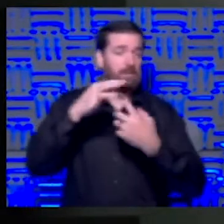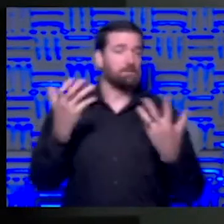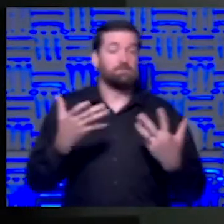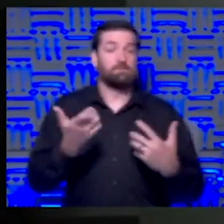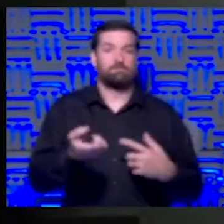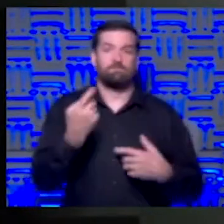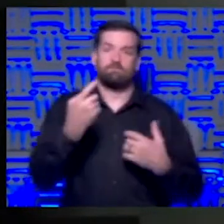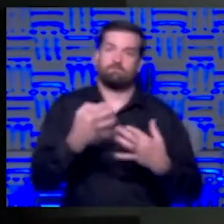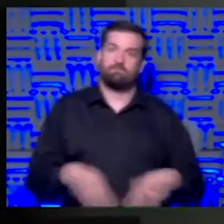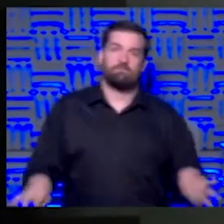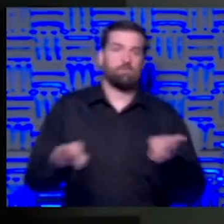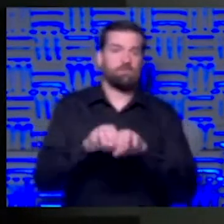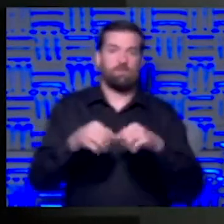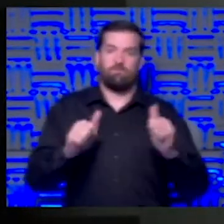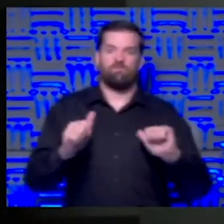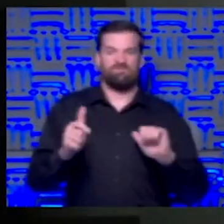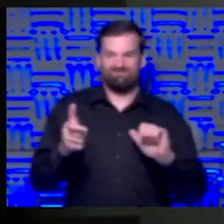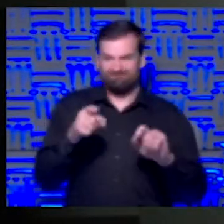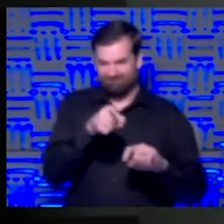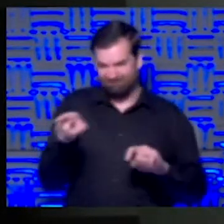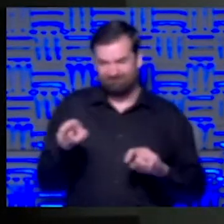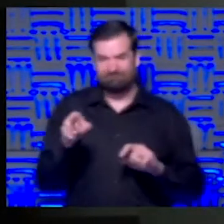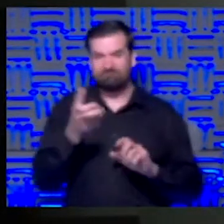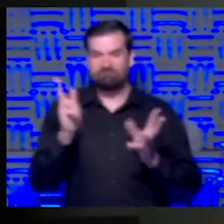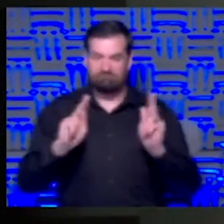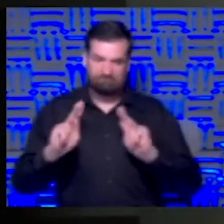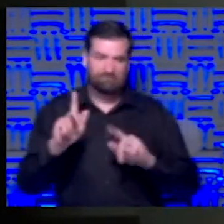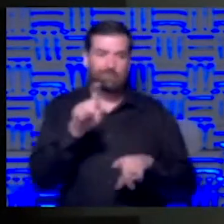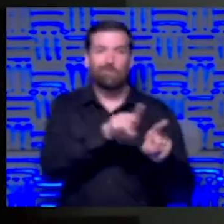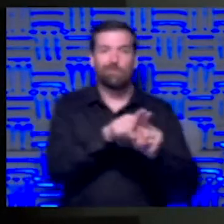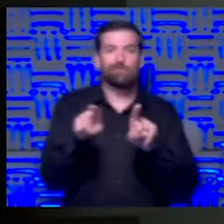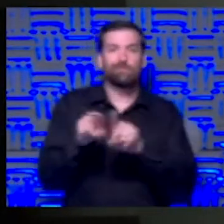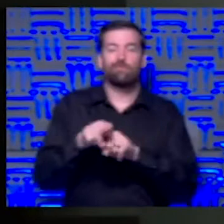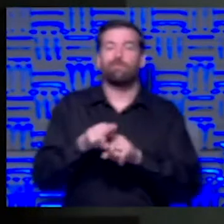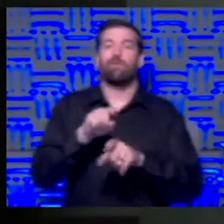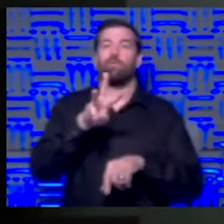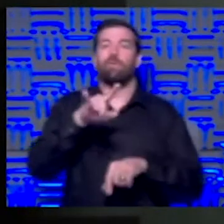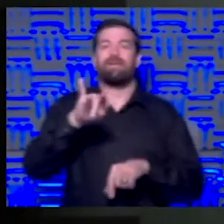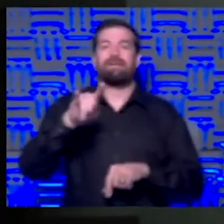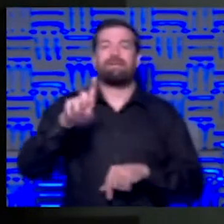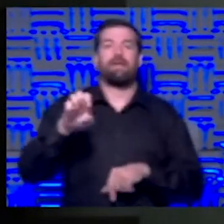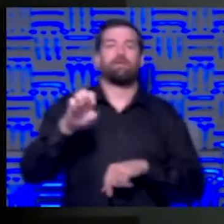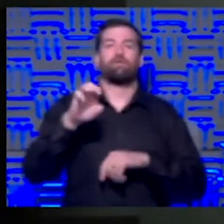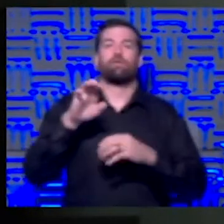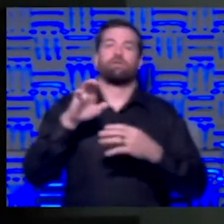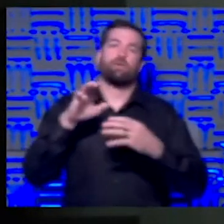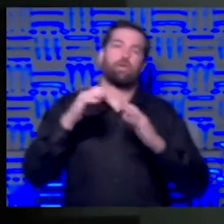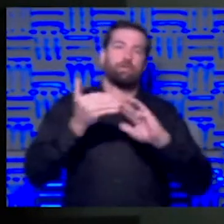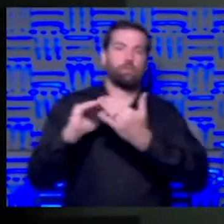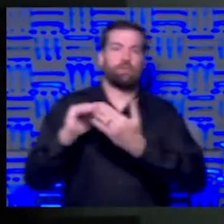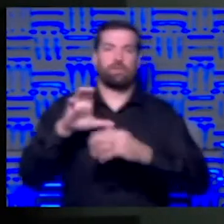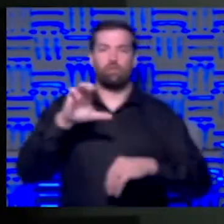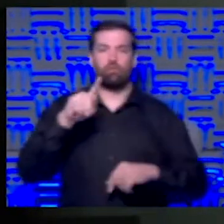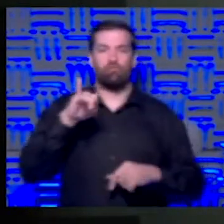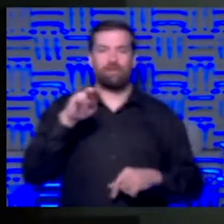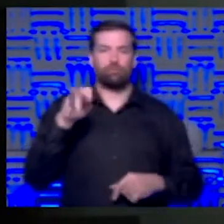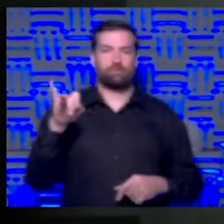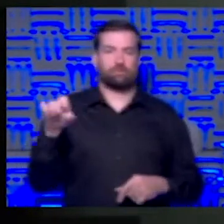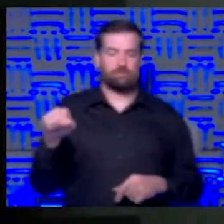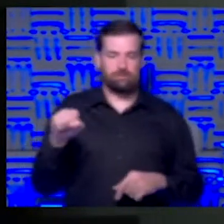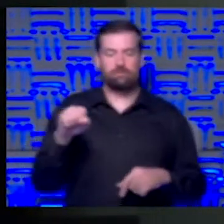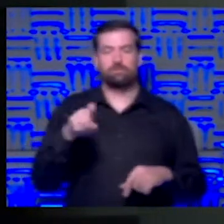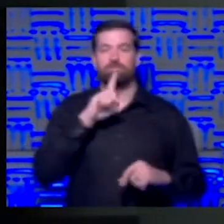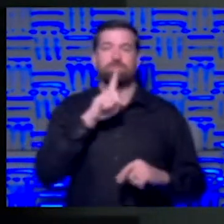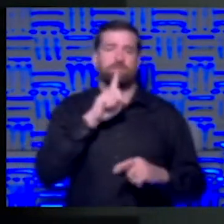efforts with my colleagues who are on the line, and also the Wyandotte County Community Corrections is also another key collaborator with Revive for us, is really helping